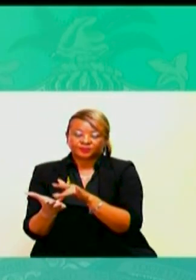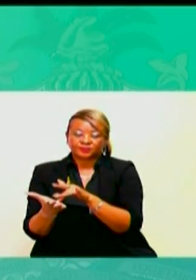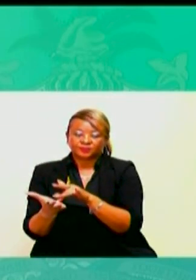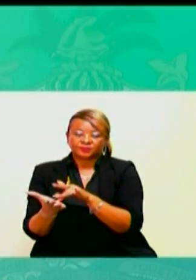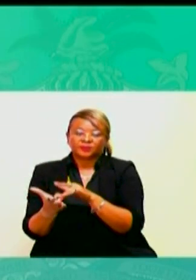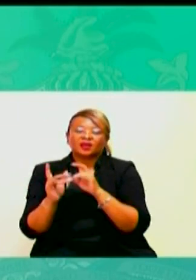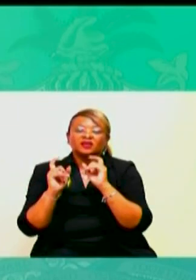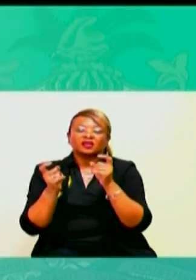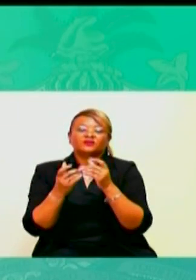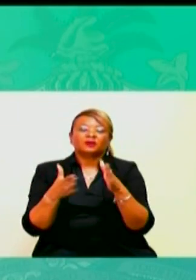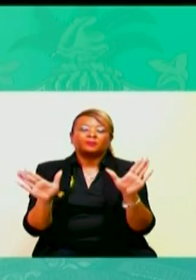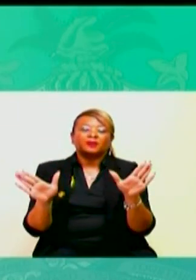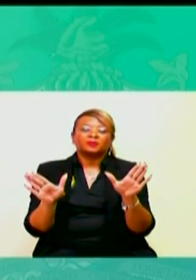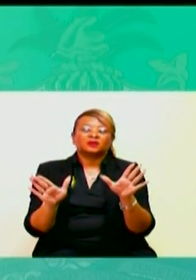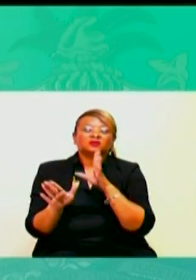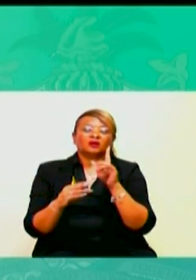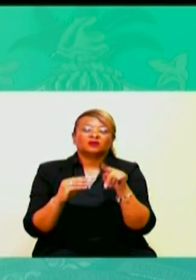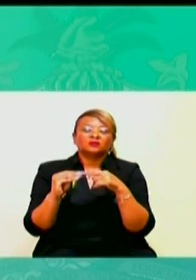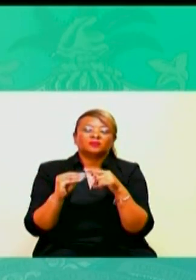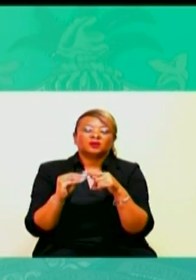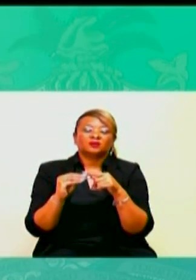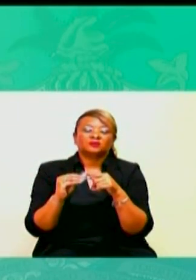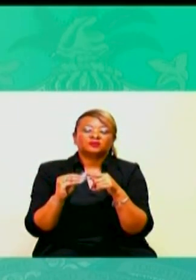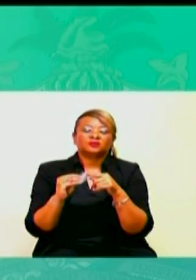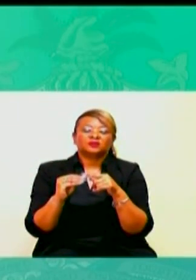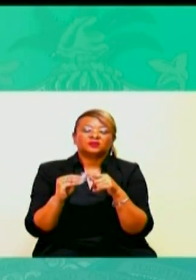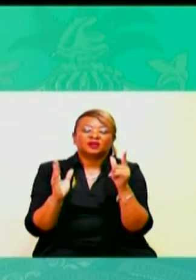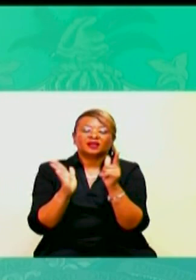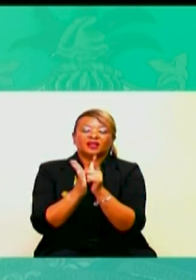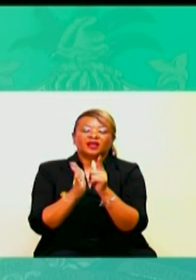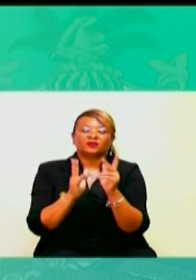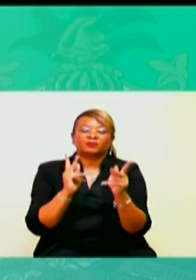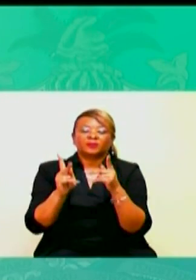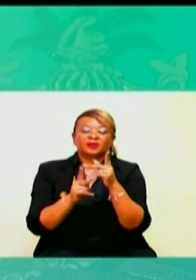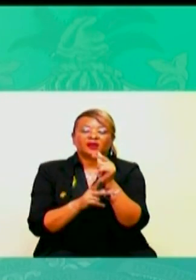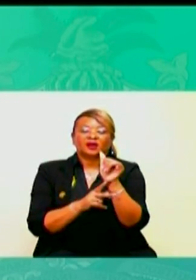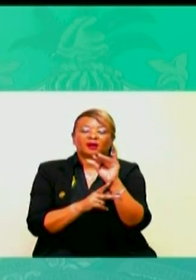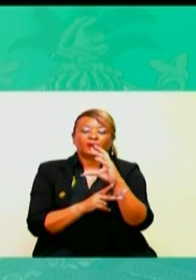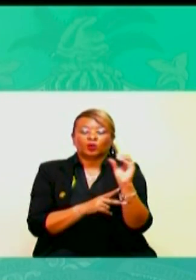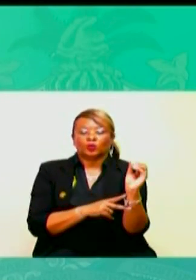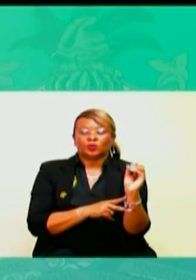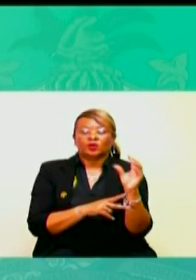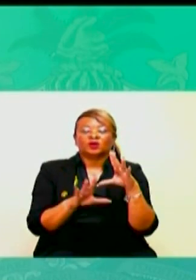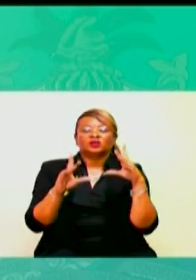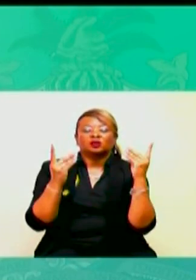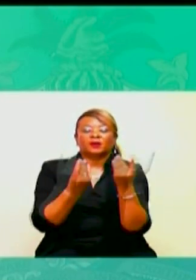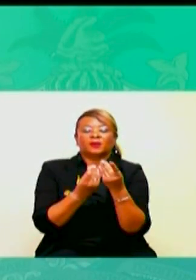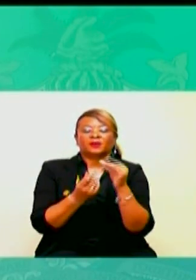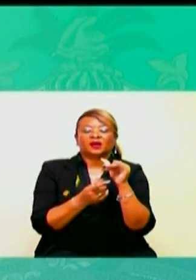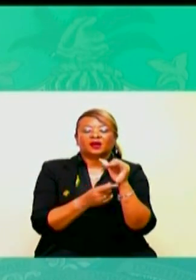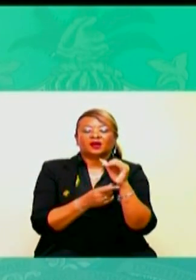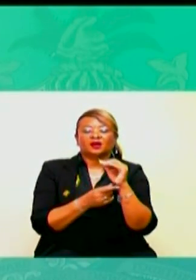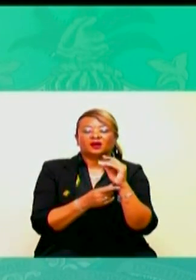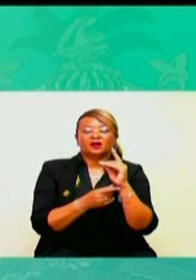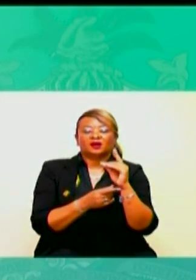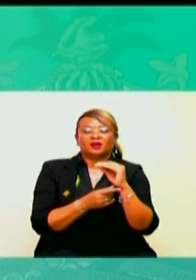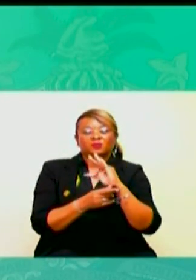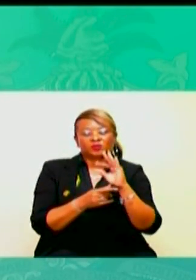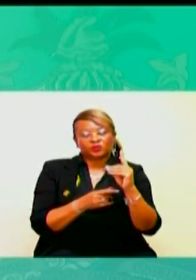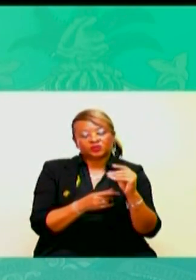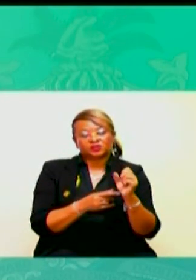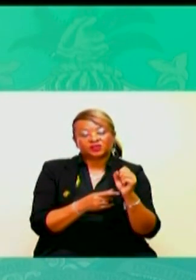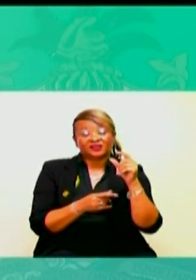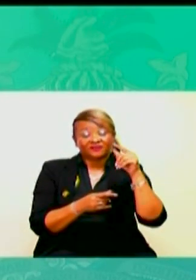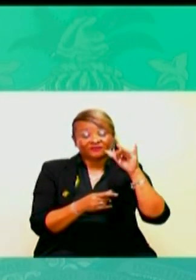given the public outcry of the significant number of irregular migrants in Abaco, the Department of Immigration commenced operations in February of